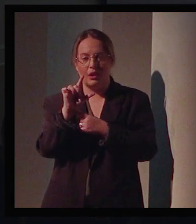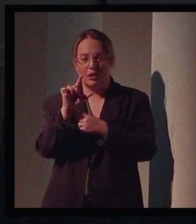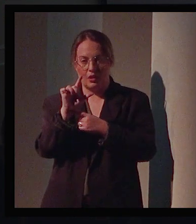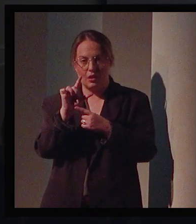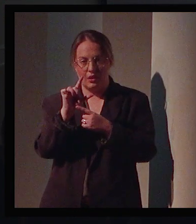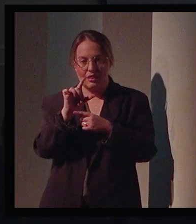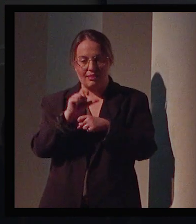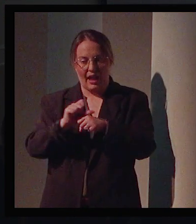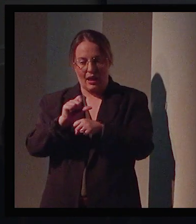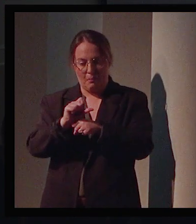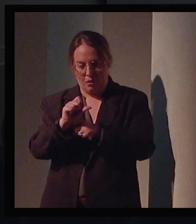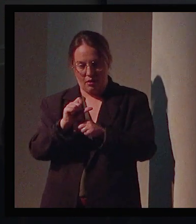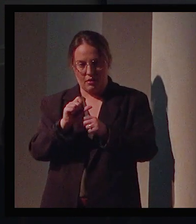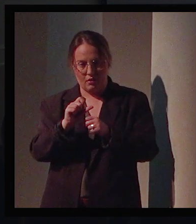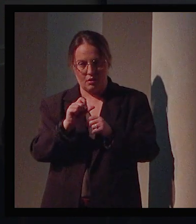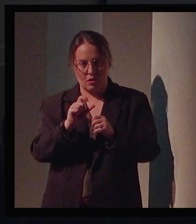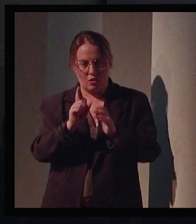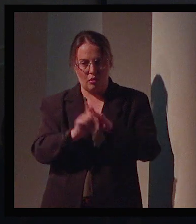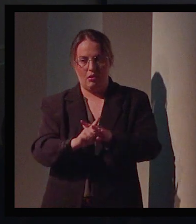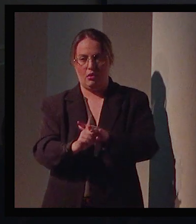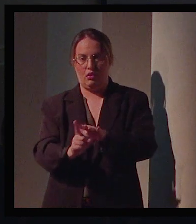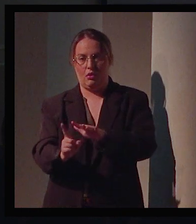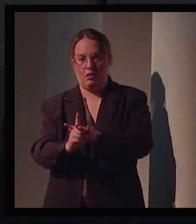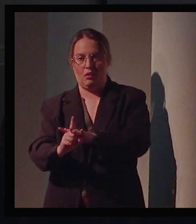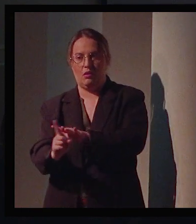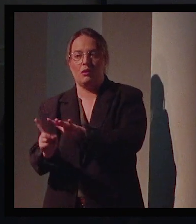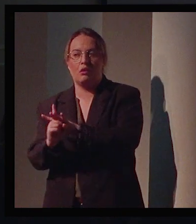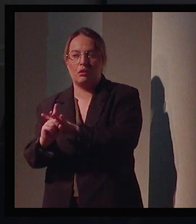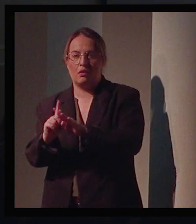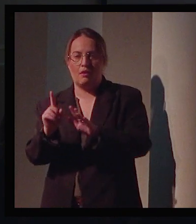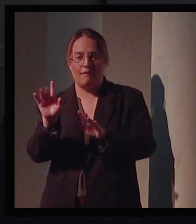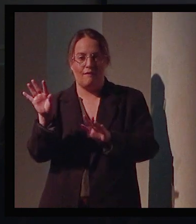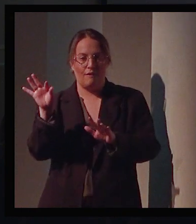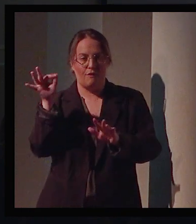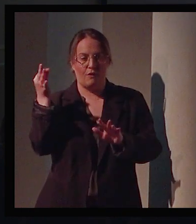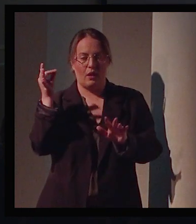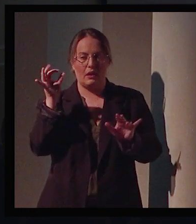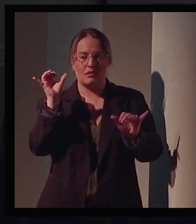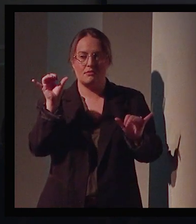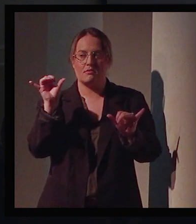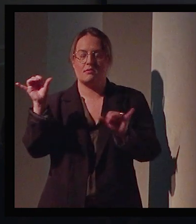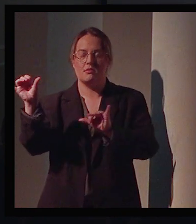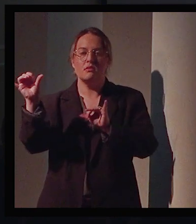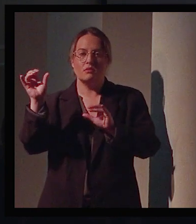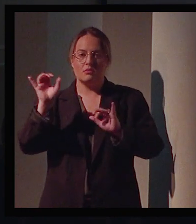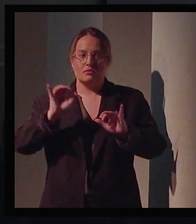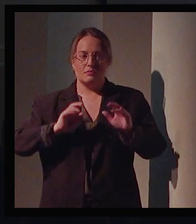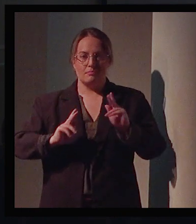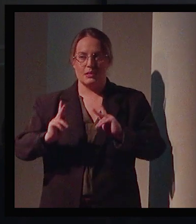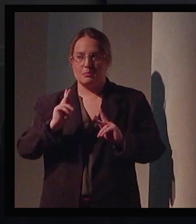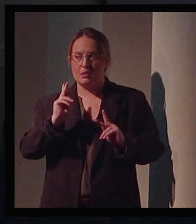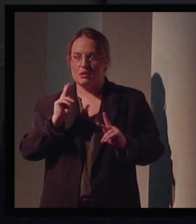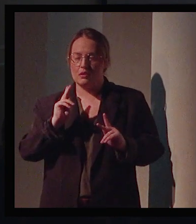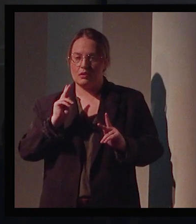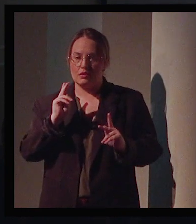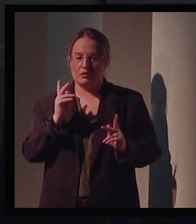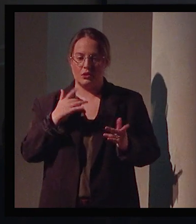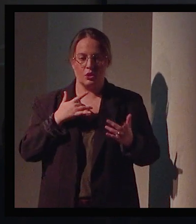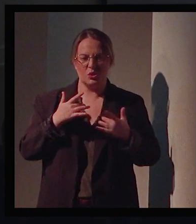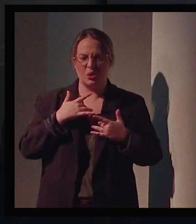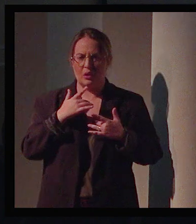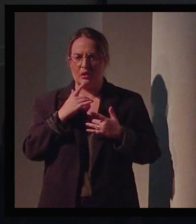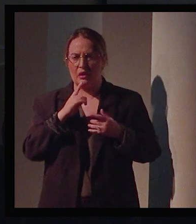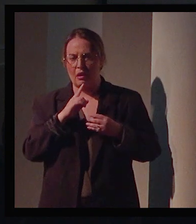European art, particularly in France after the revolutionary upheavals of 1848, when concerns about such